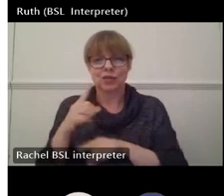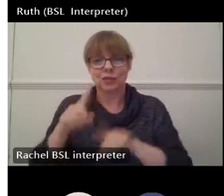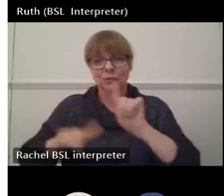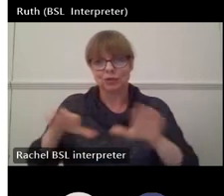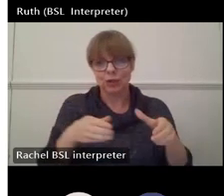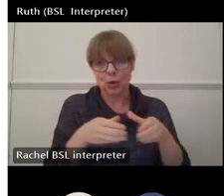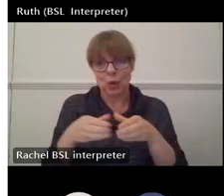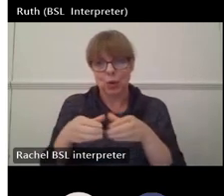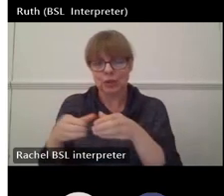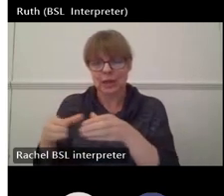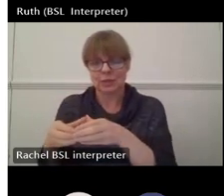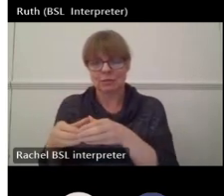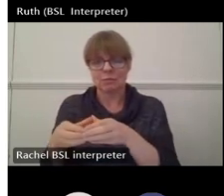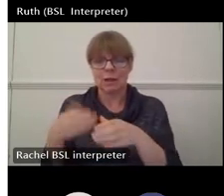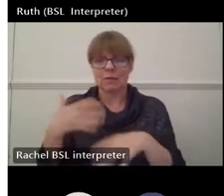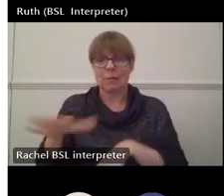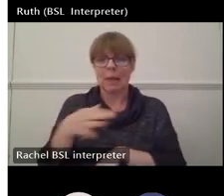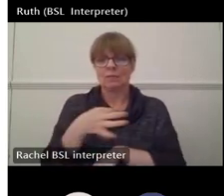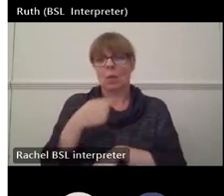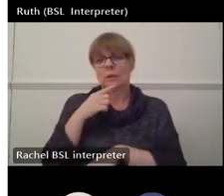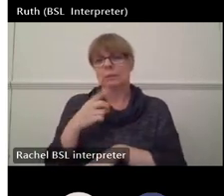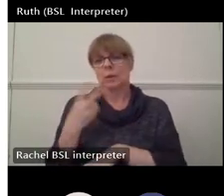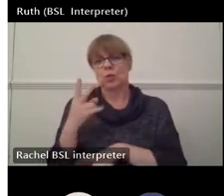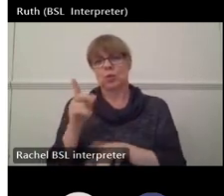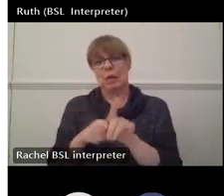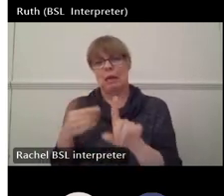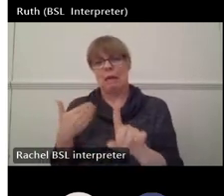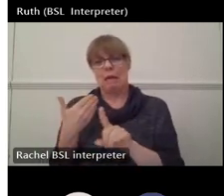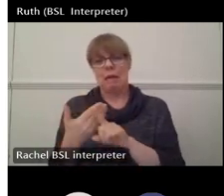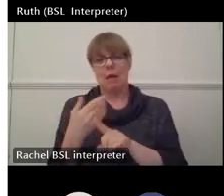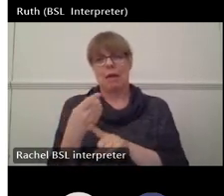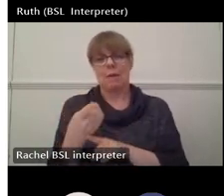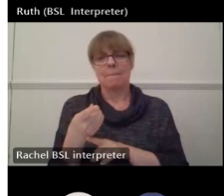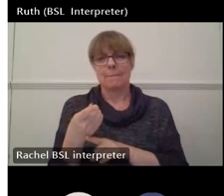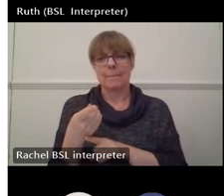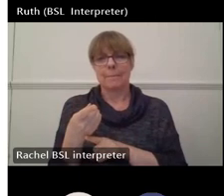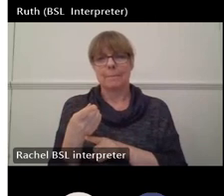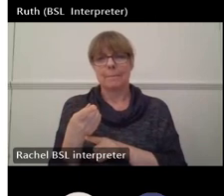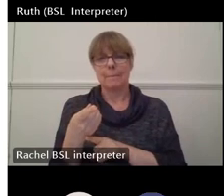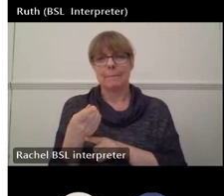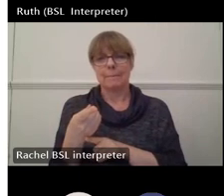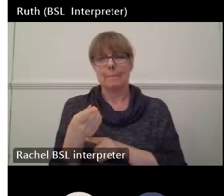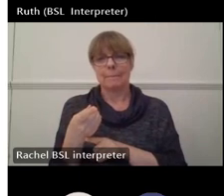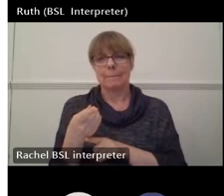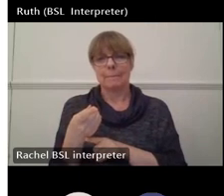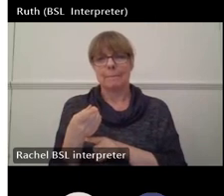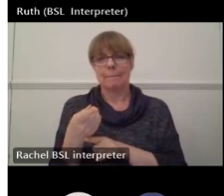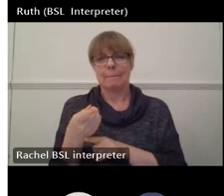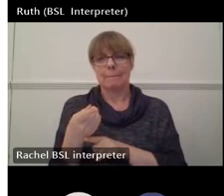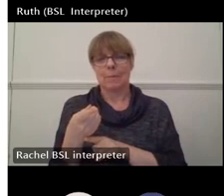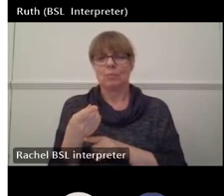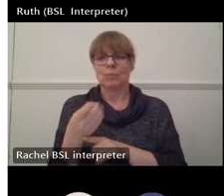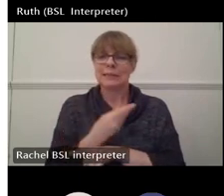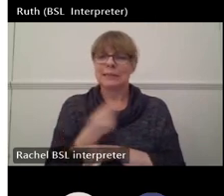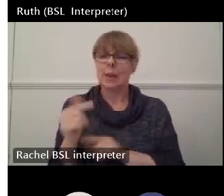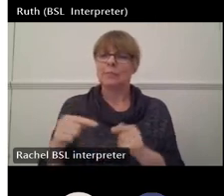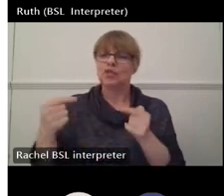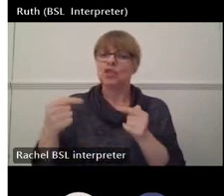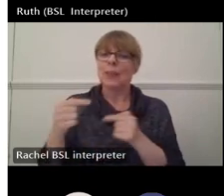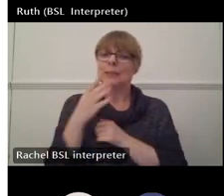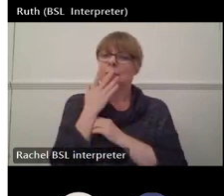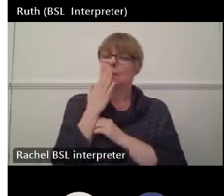Action. So I've been volunteering for like maybe close to 2 years now. And if I say I have any challenges, I wouldn't say